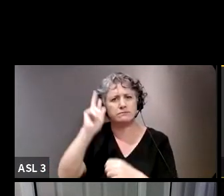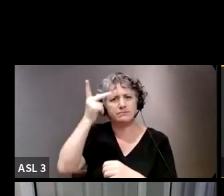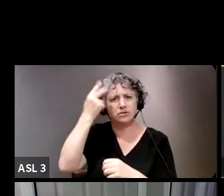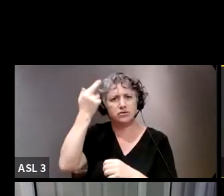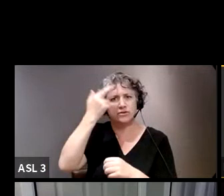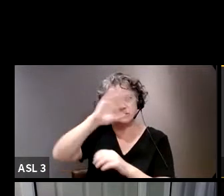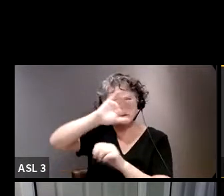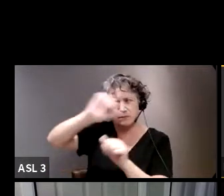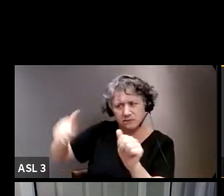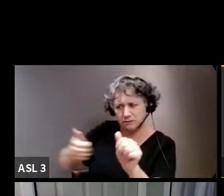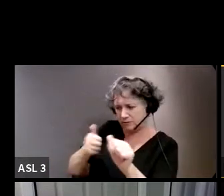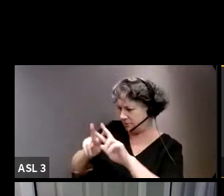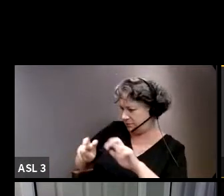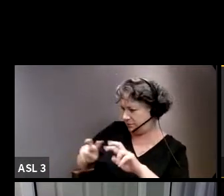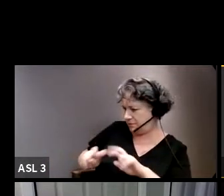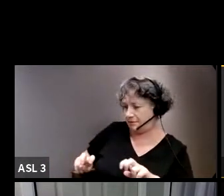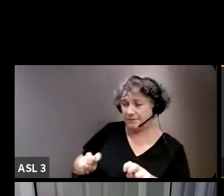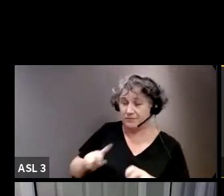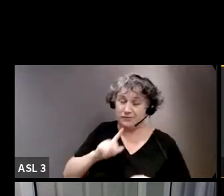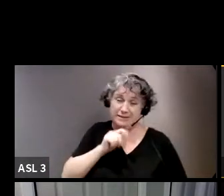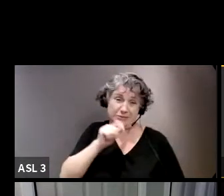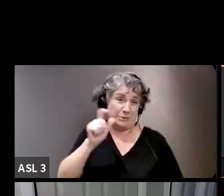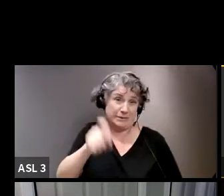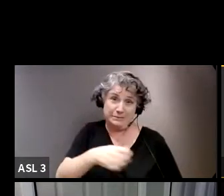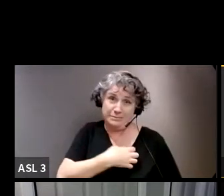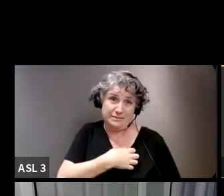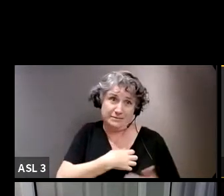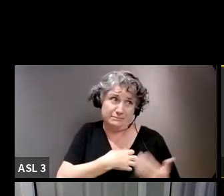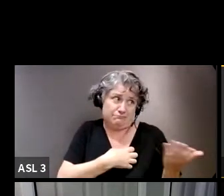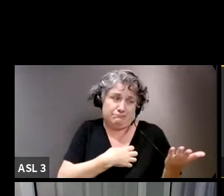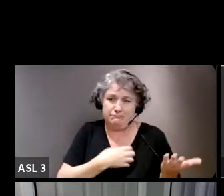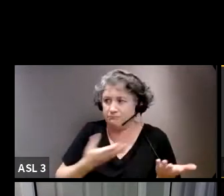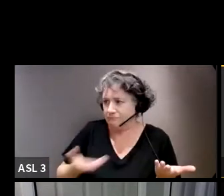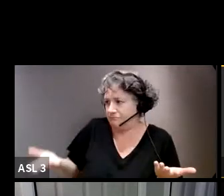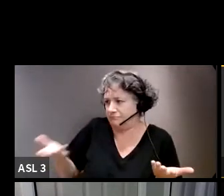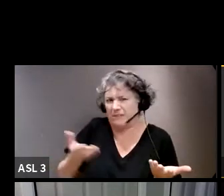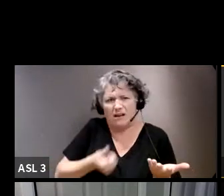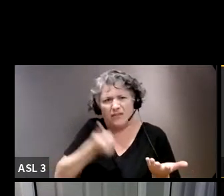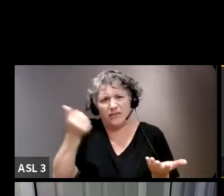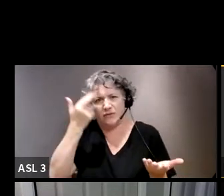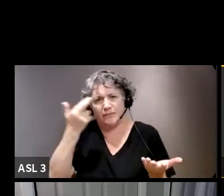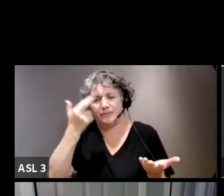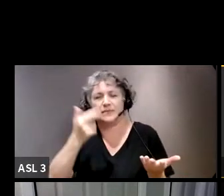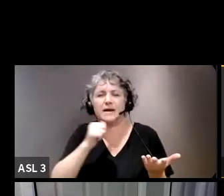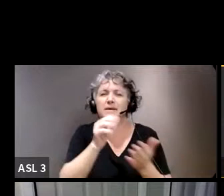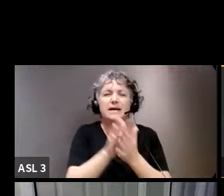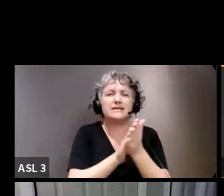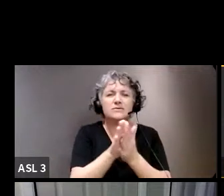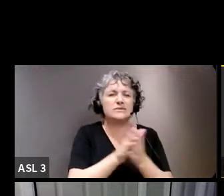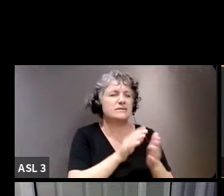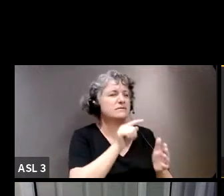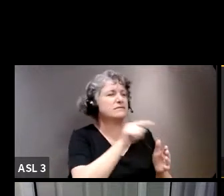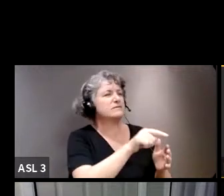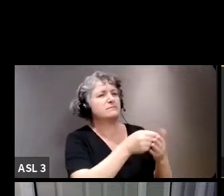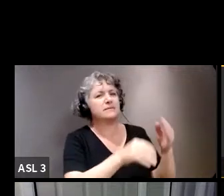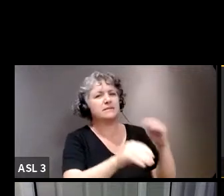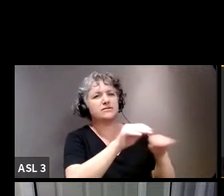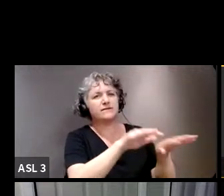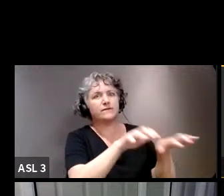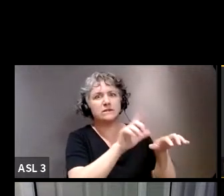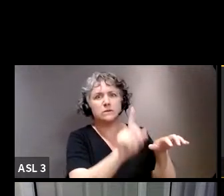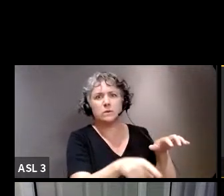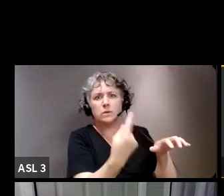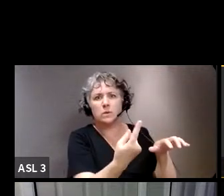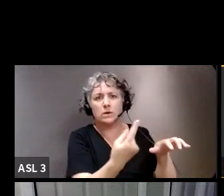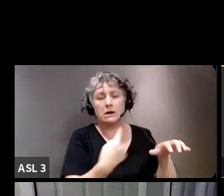reasons then we don't need police um and so ultimately yeah i'm not interested in just freezing the budget um i think that you